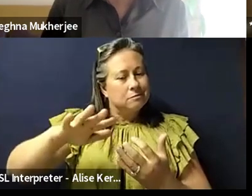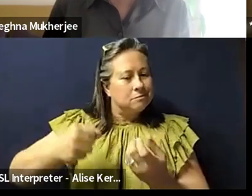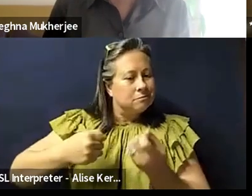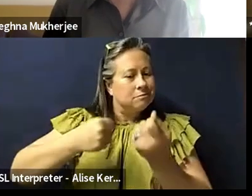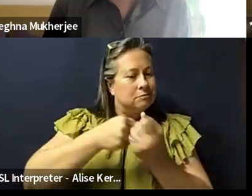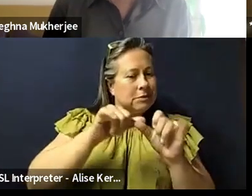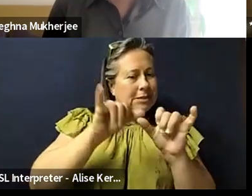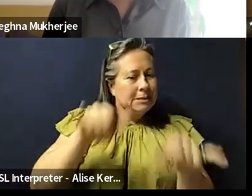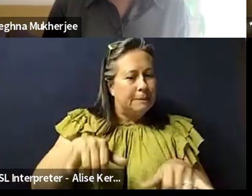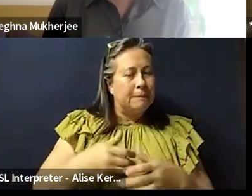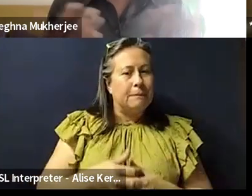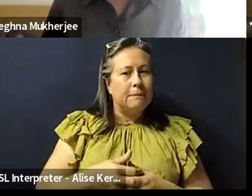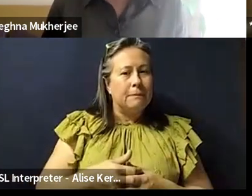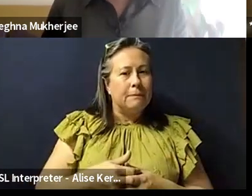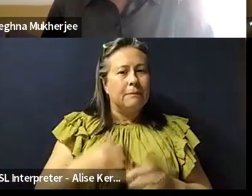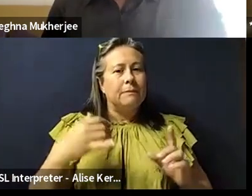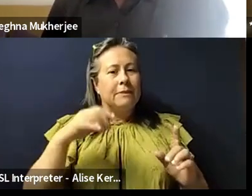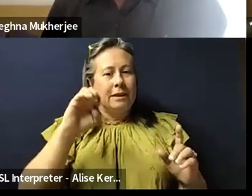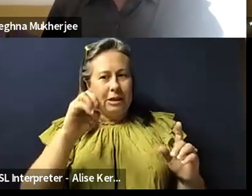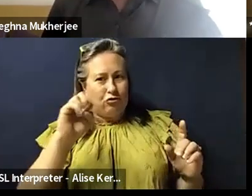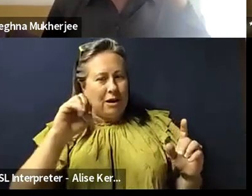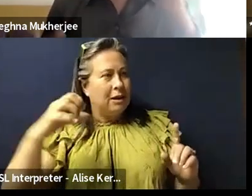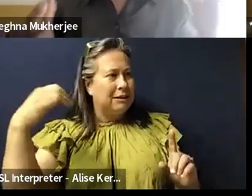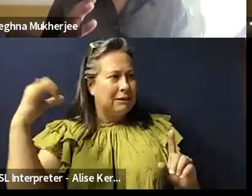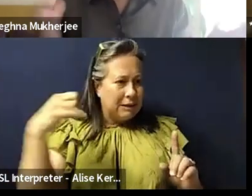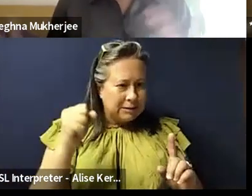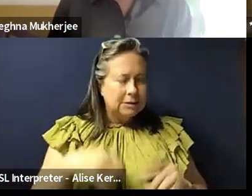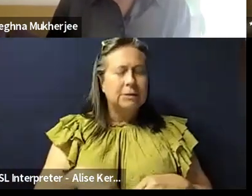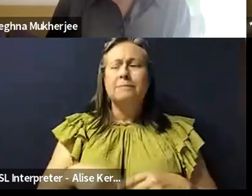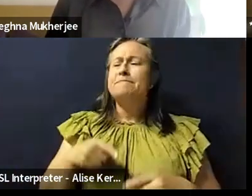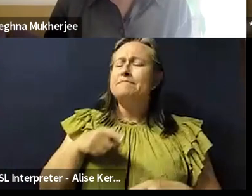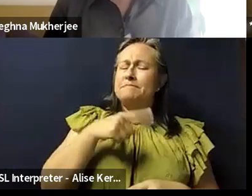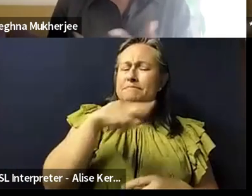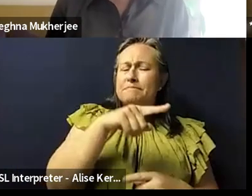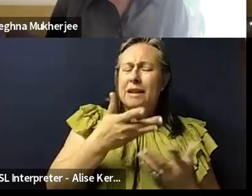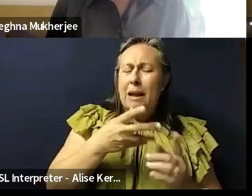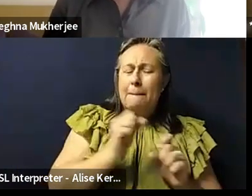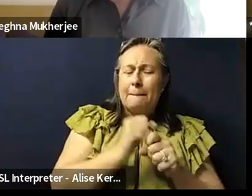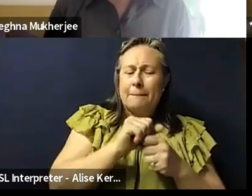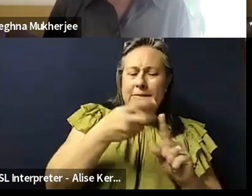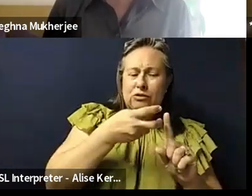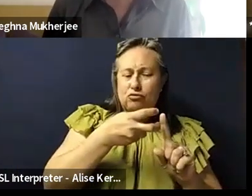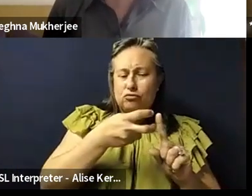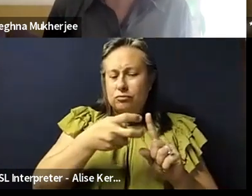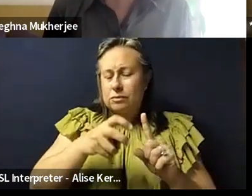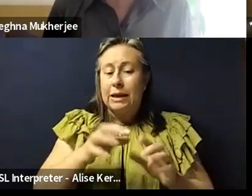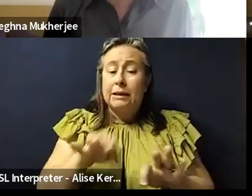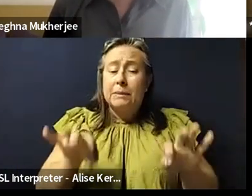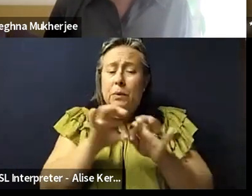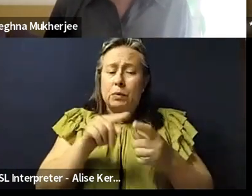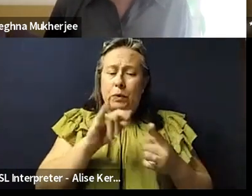support system for those with disabilities, right? And so they're kind of making that transition. And I think, of course, key to that transition